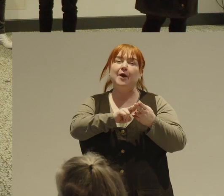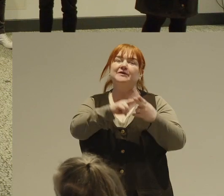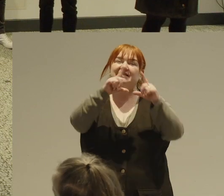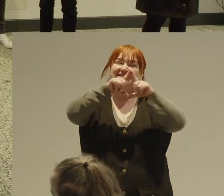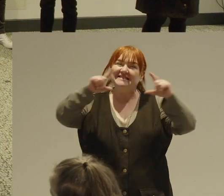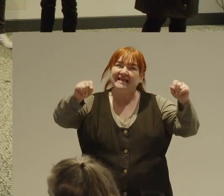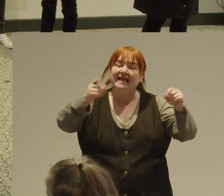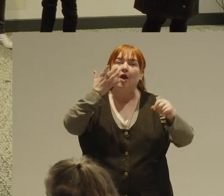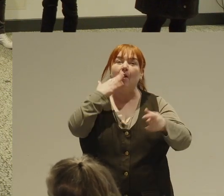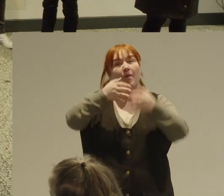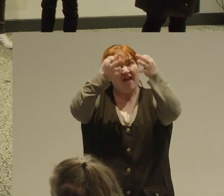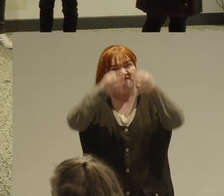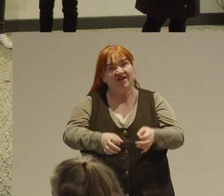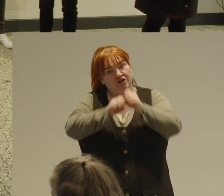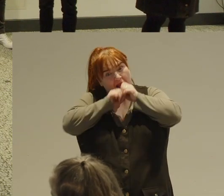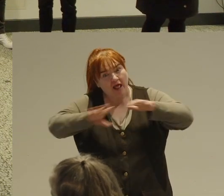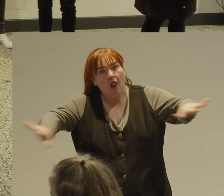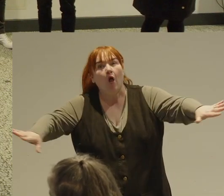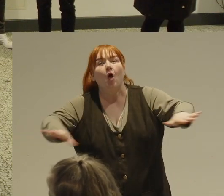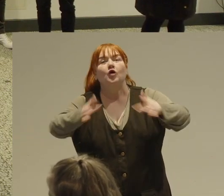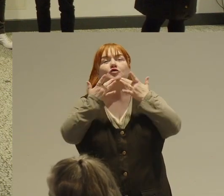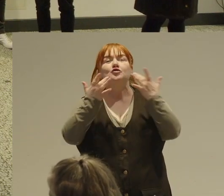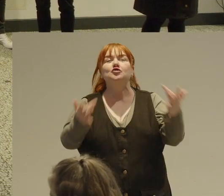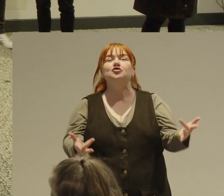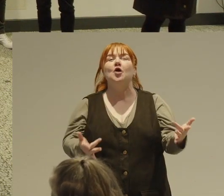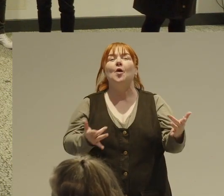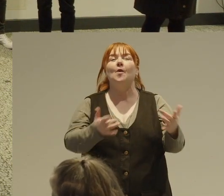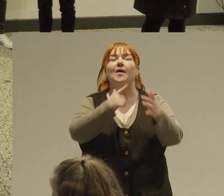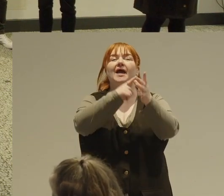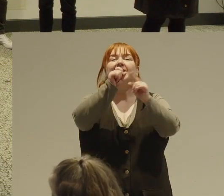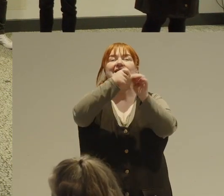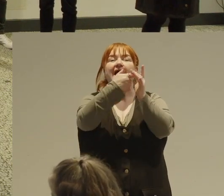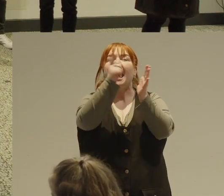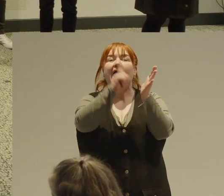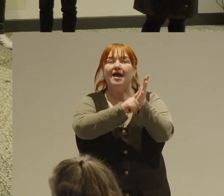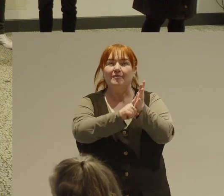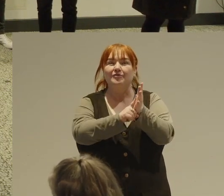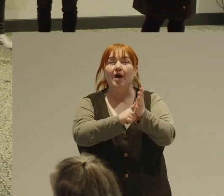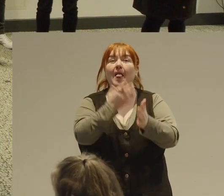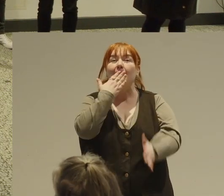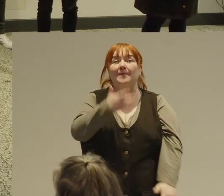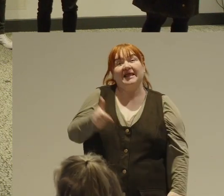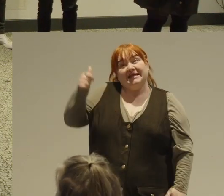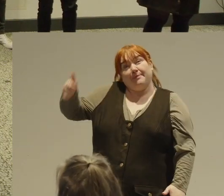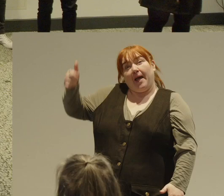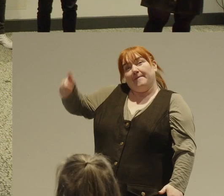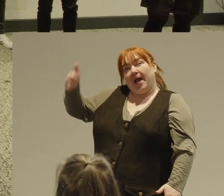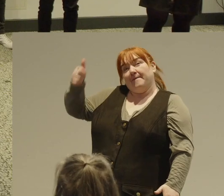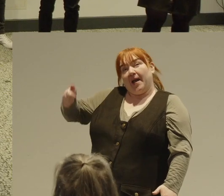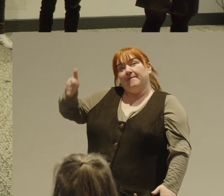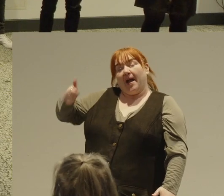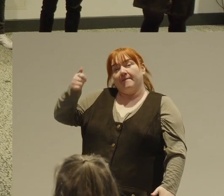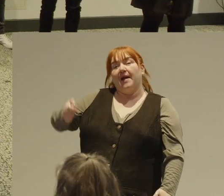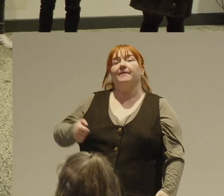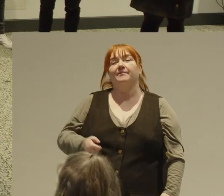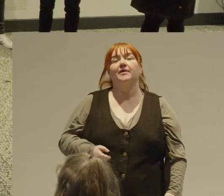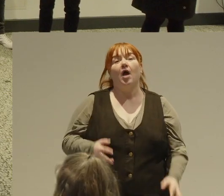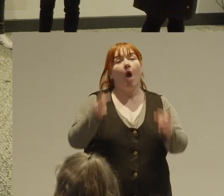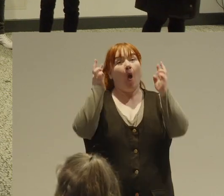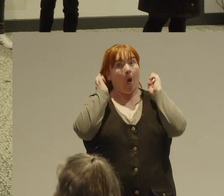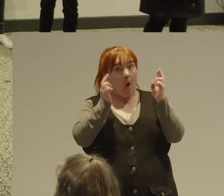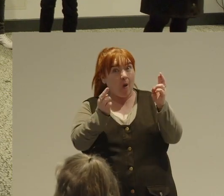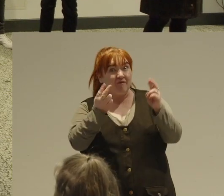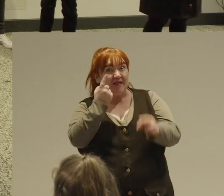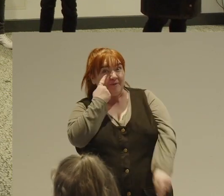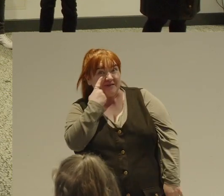officially launch this show. So please do scan away, and Megan will put it in the live stream as well, and we hopefully will see